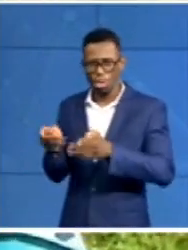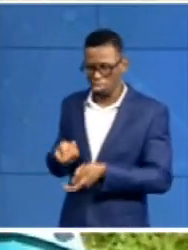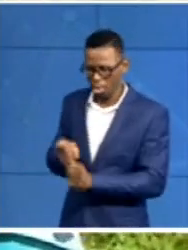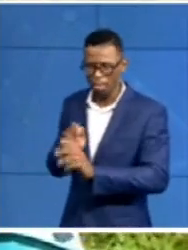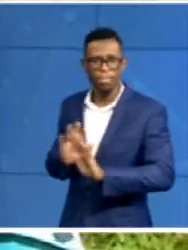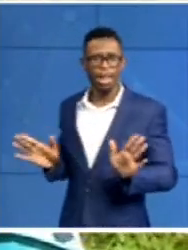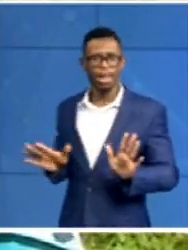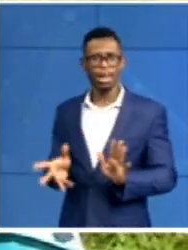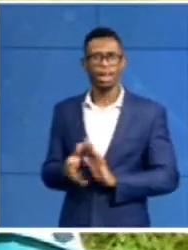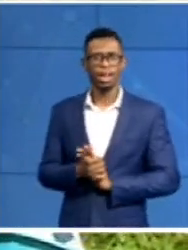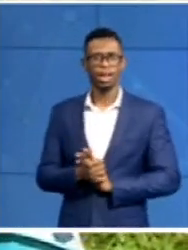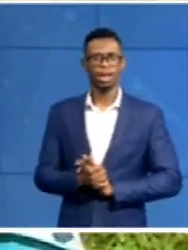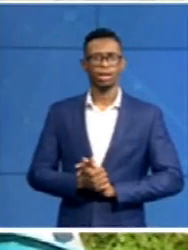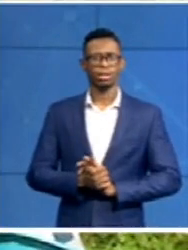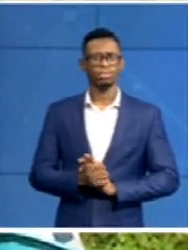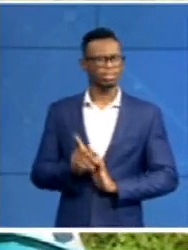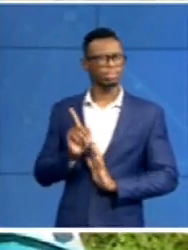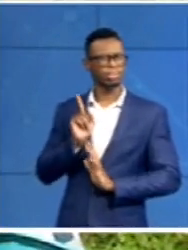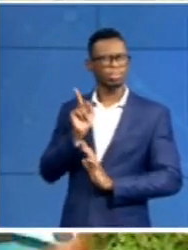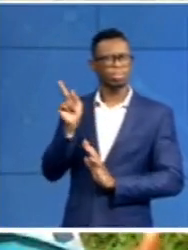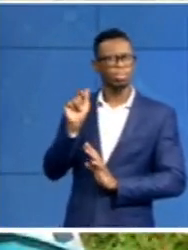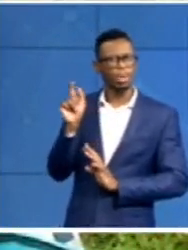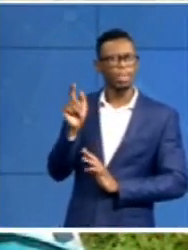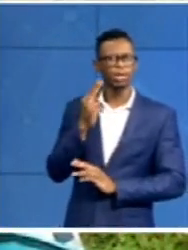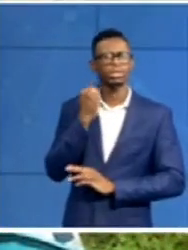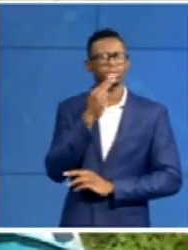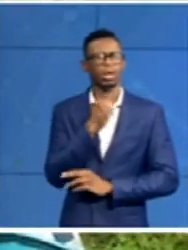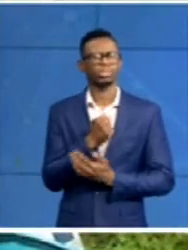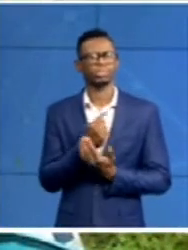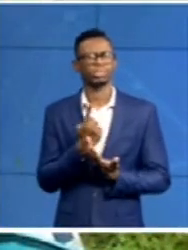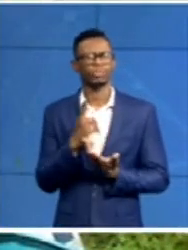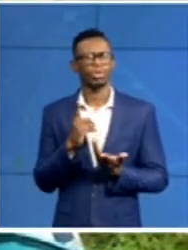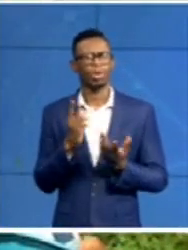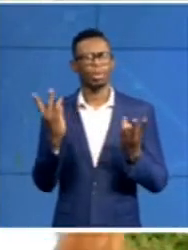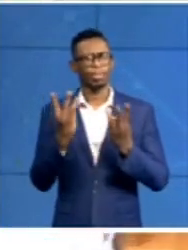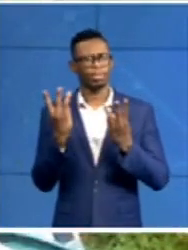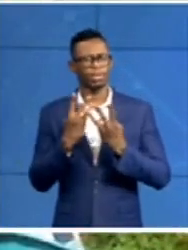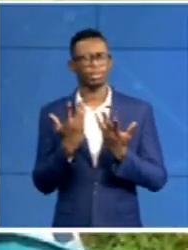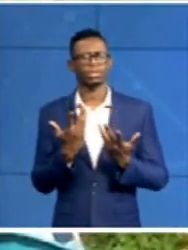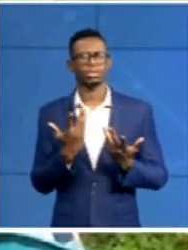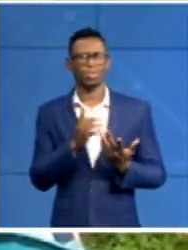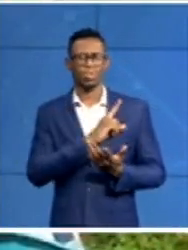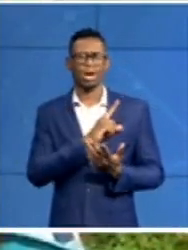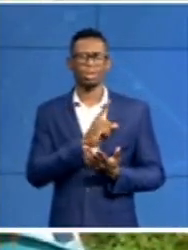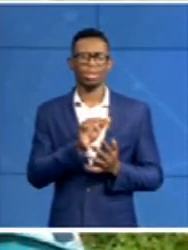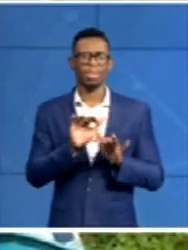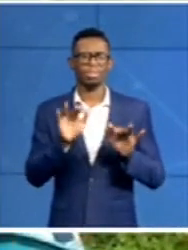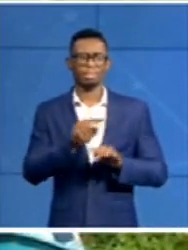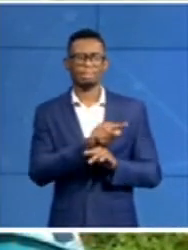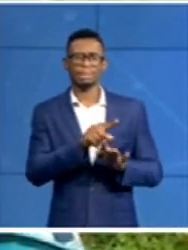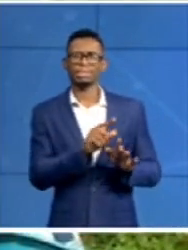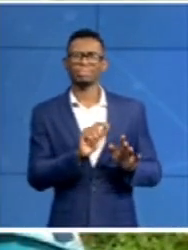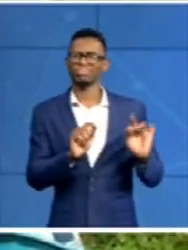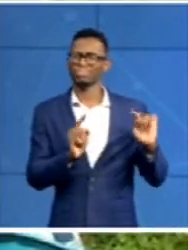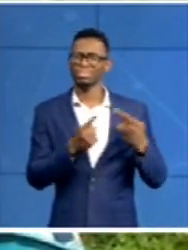nice, you know, for people been, of course, tossed aside for service delivery, and to come up with things to take matters into their